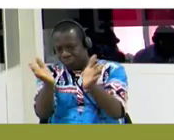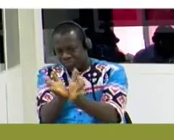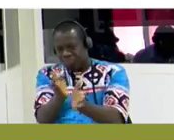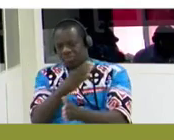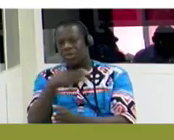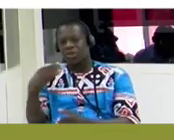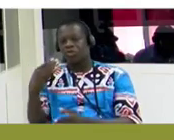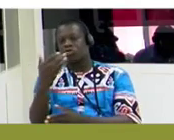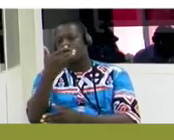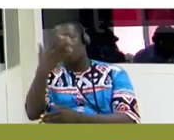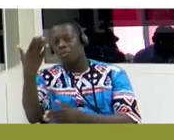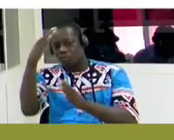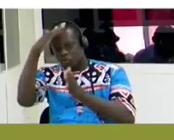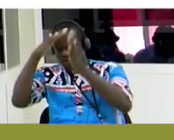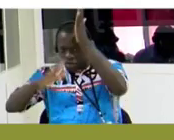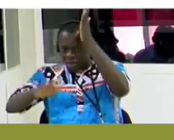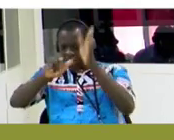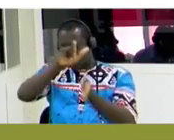what I heard.